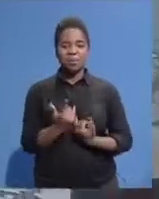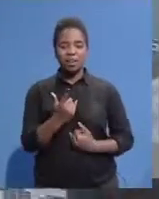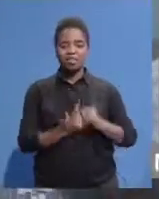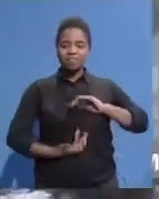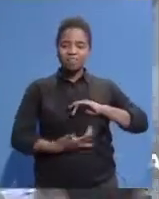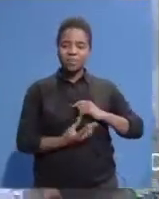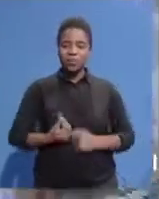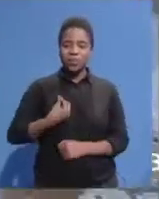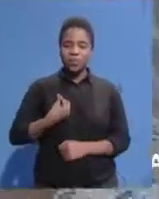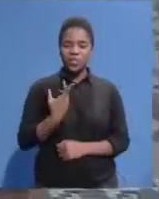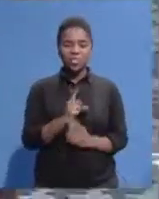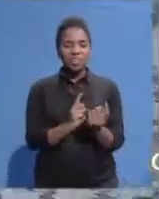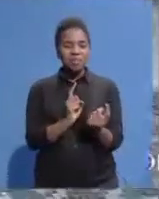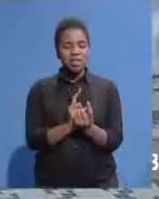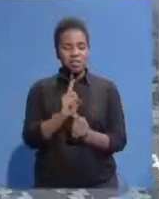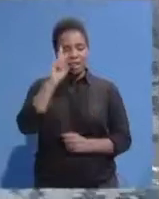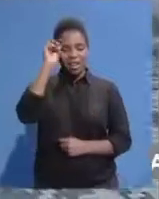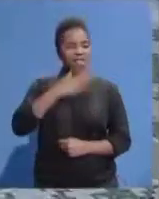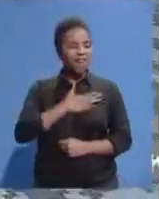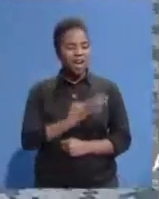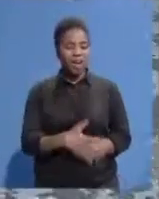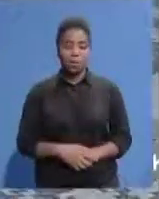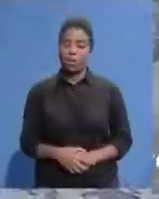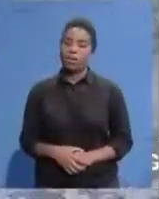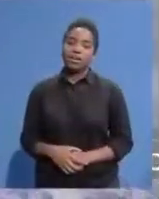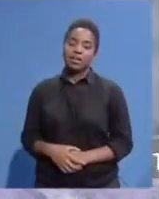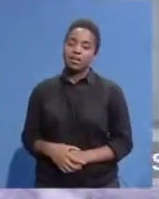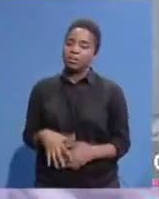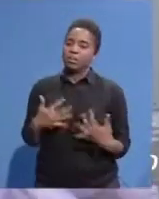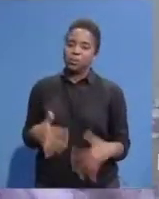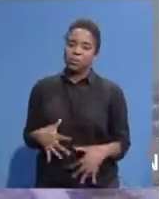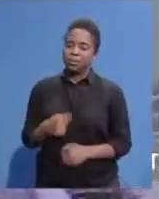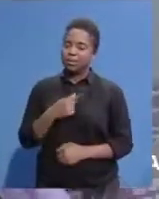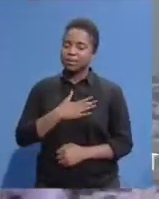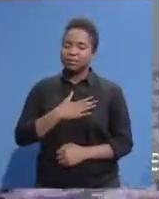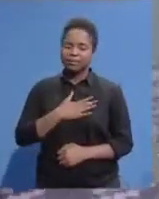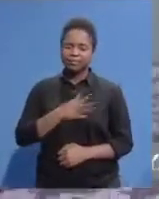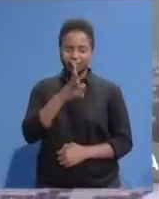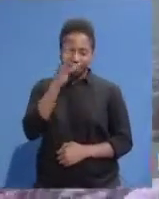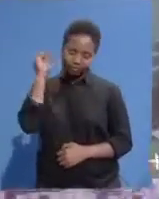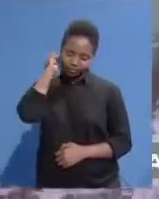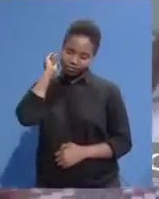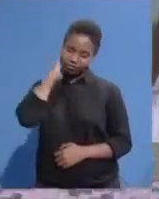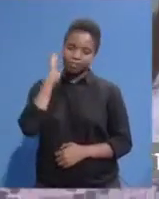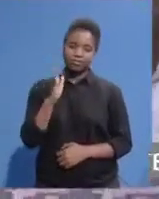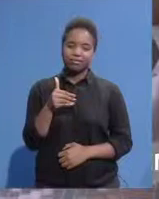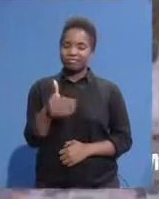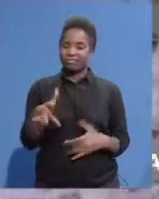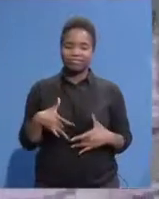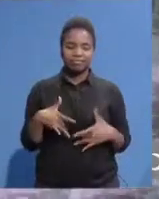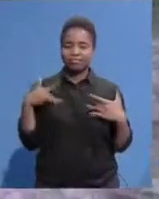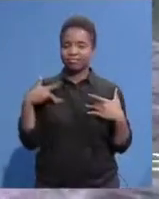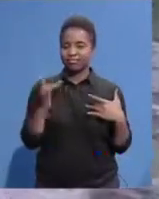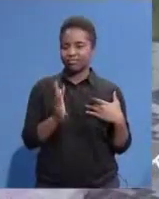people, and then meeting Madiba. What was that like for you? It was probably and always will be the most memorable experience of our lives,